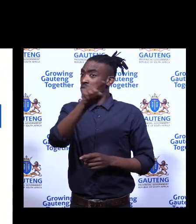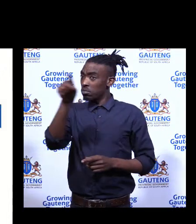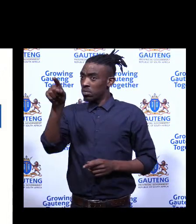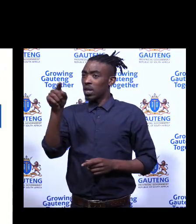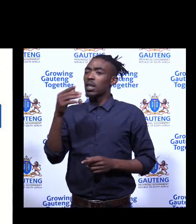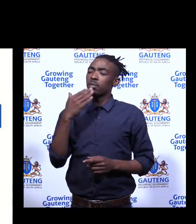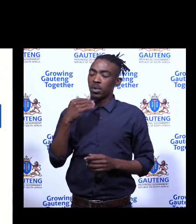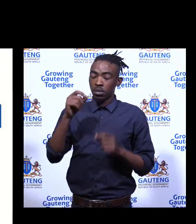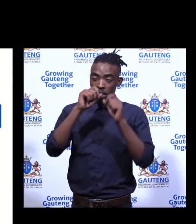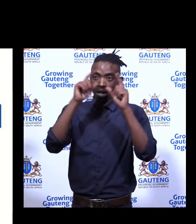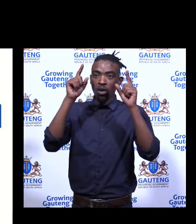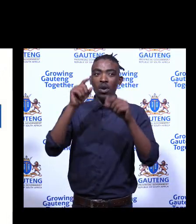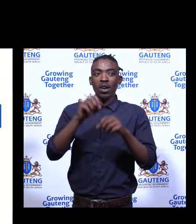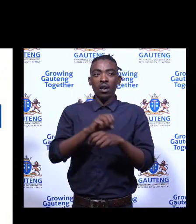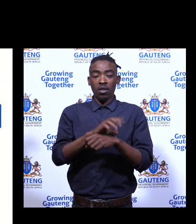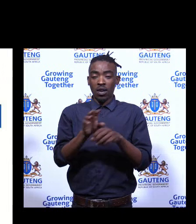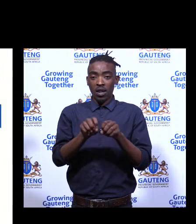been